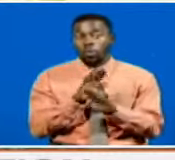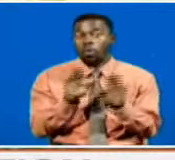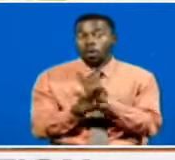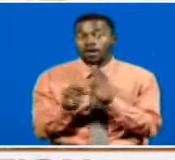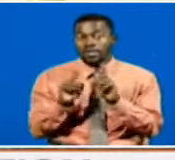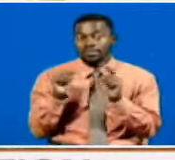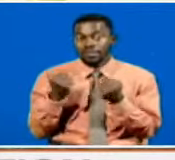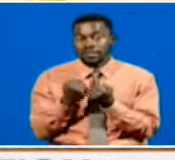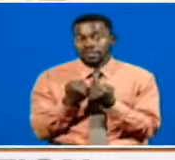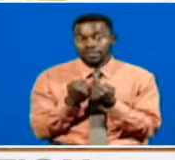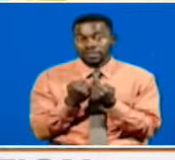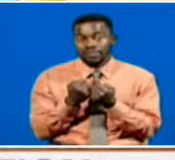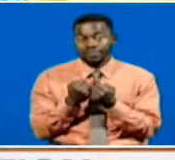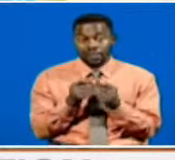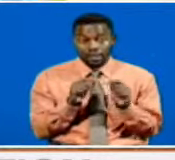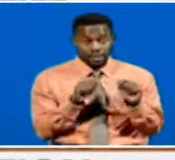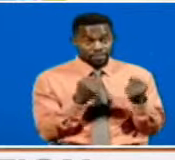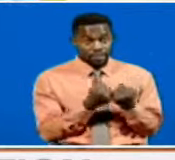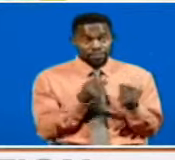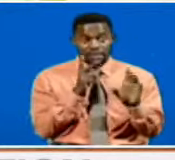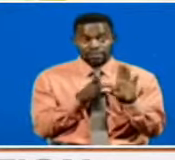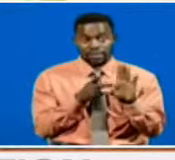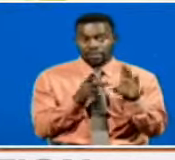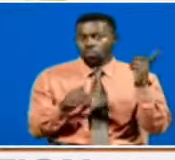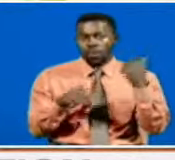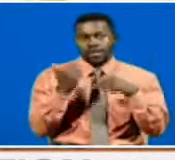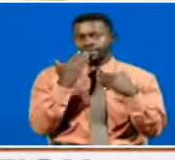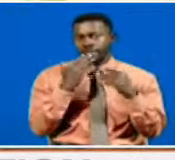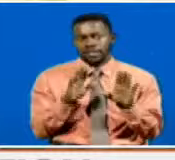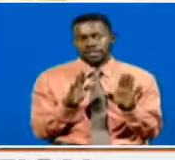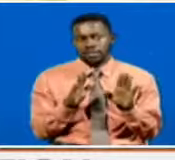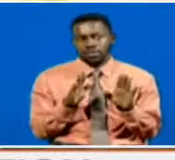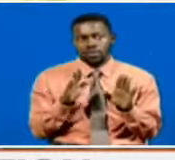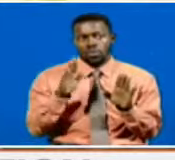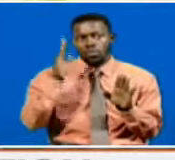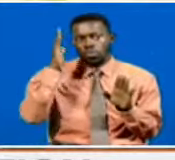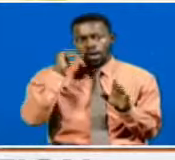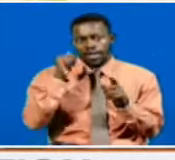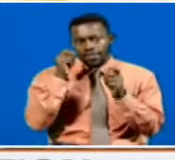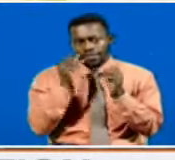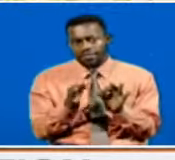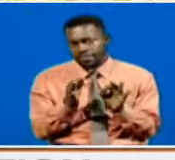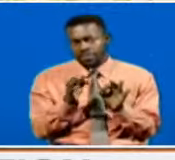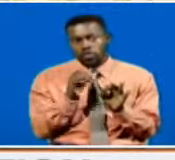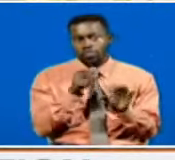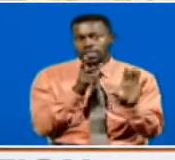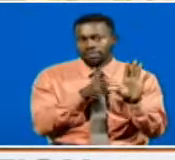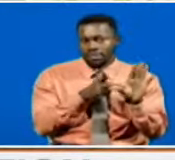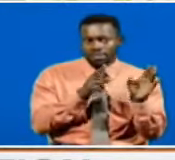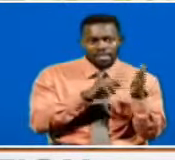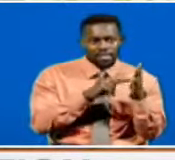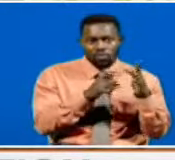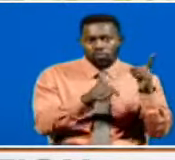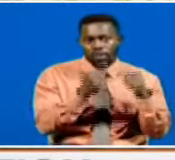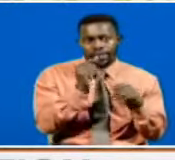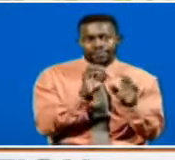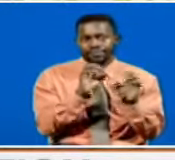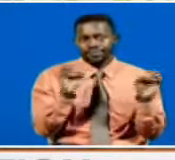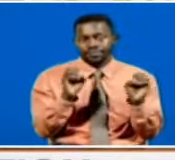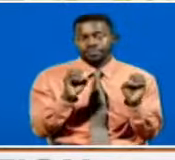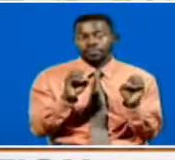is a winner, because there would be no winner if there were no competitors. The John H. Jackson Moot